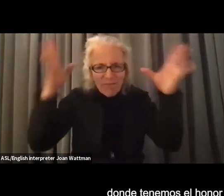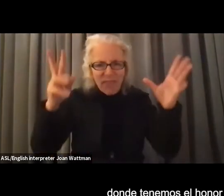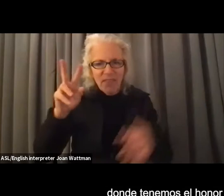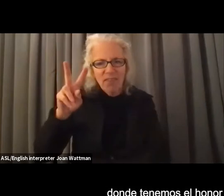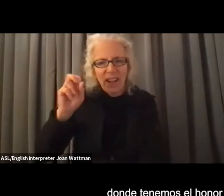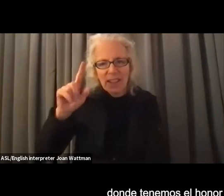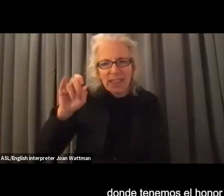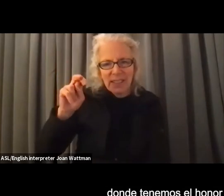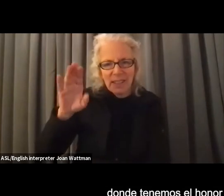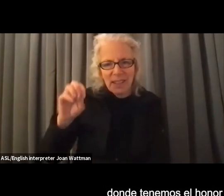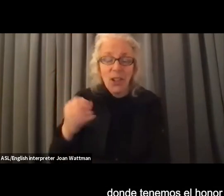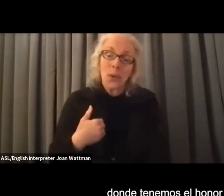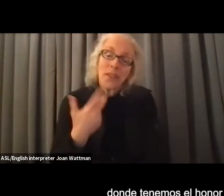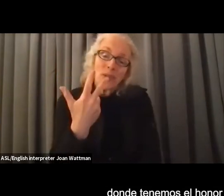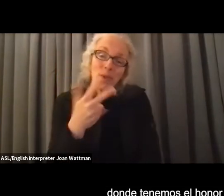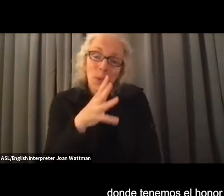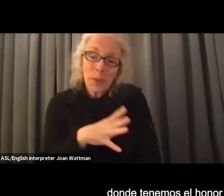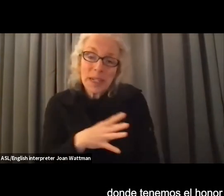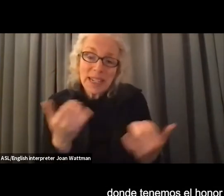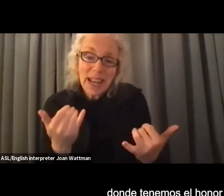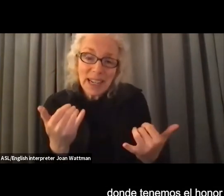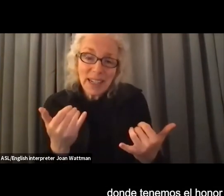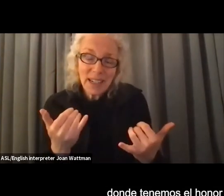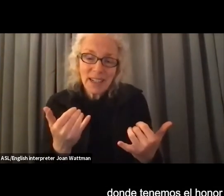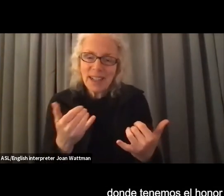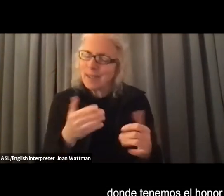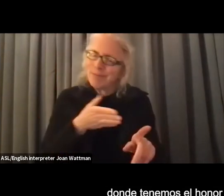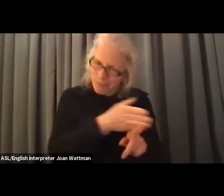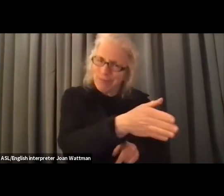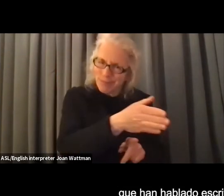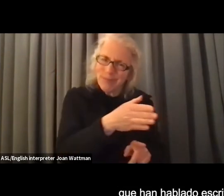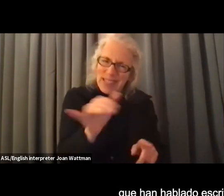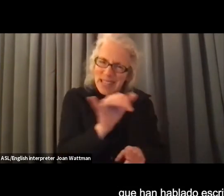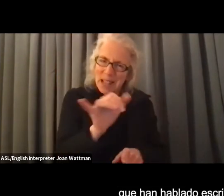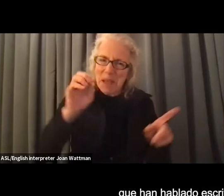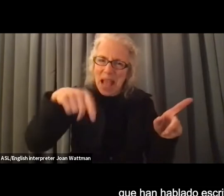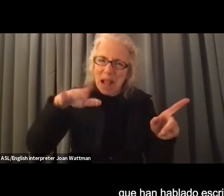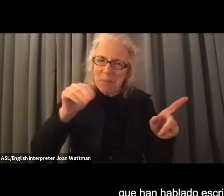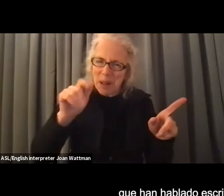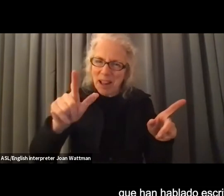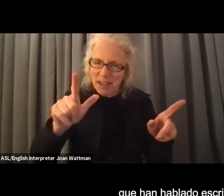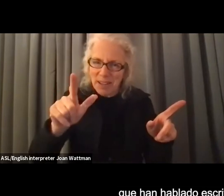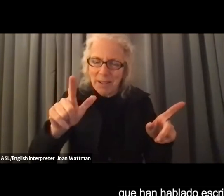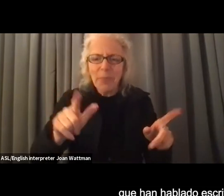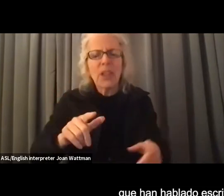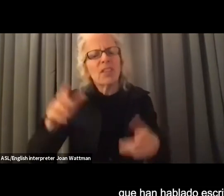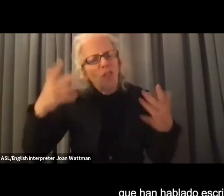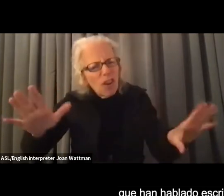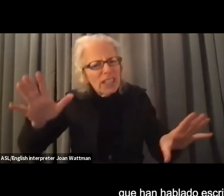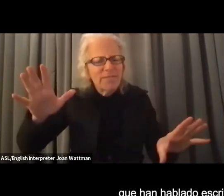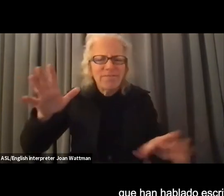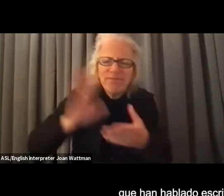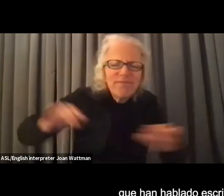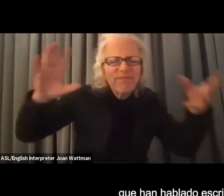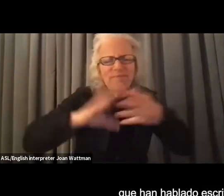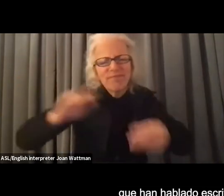have talks from three women very much in Eqbal's tradition, who've spoken, written, and acted